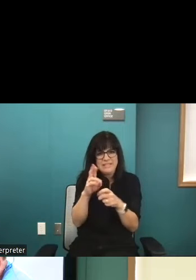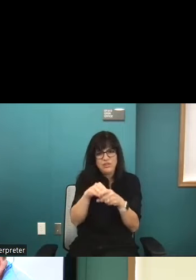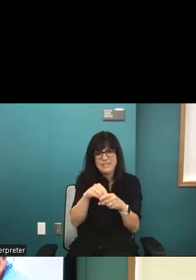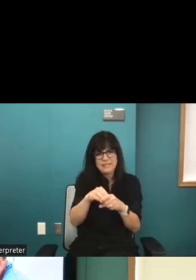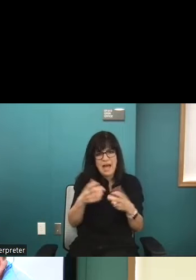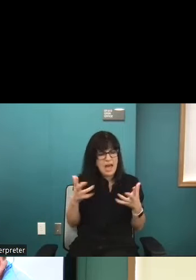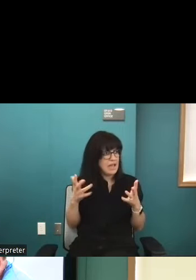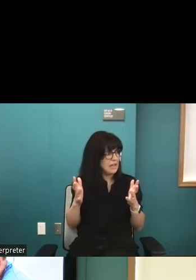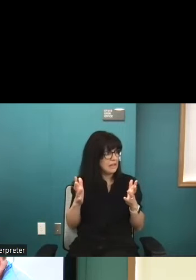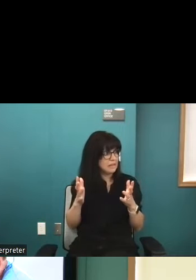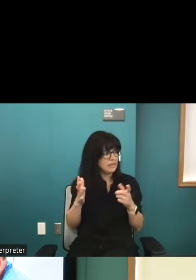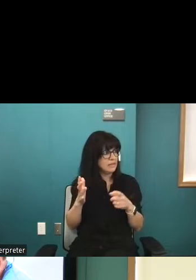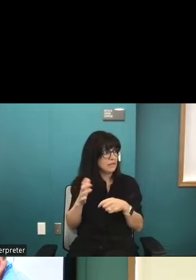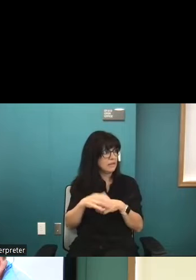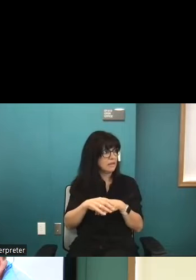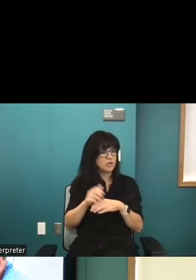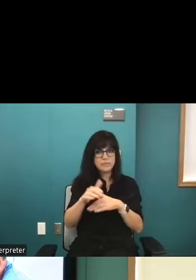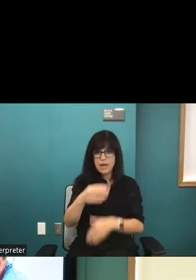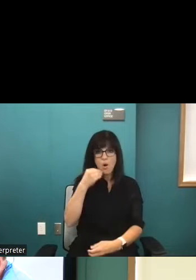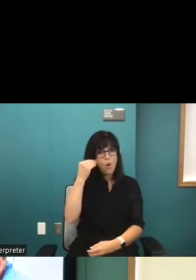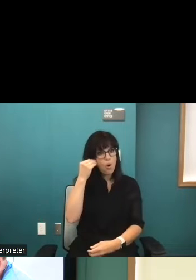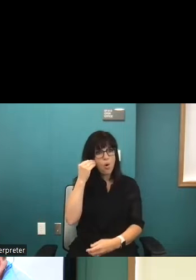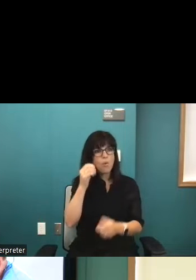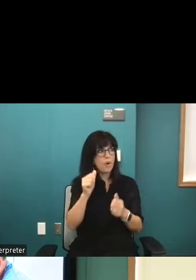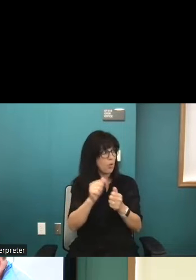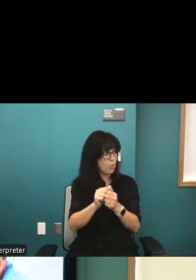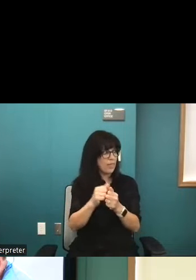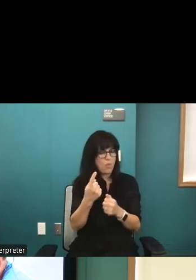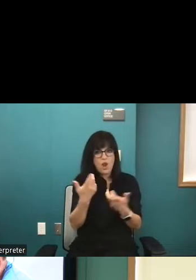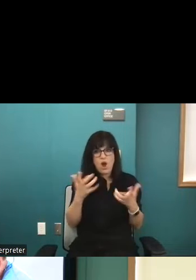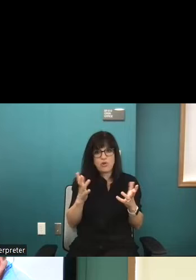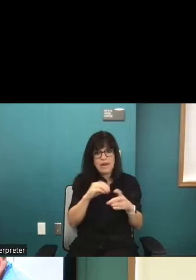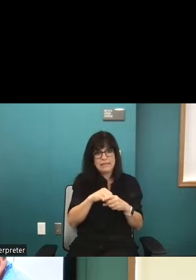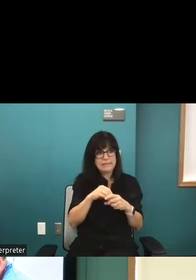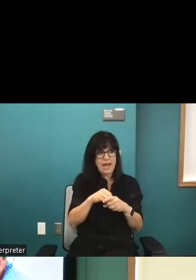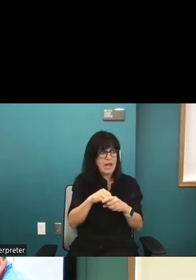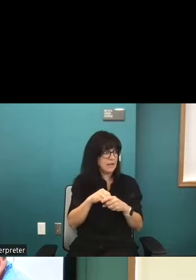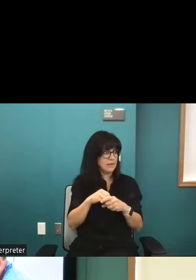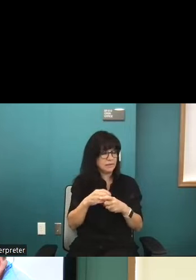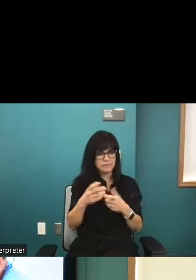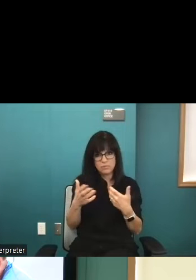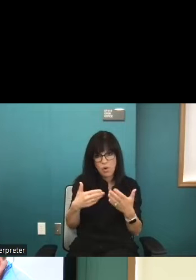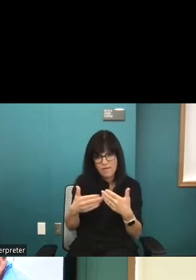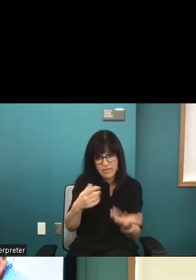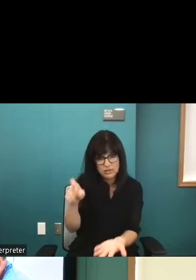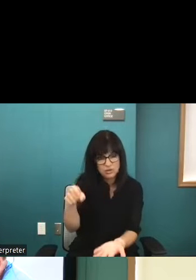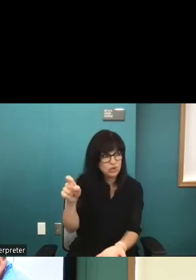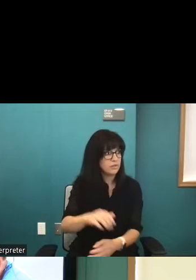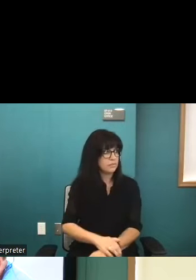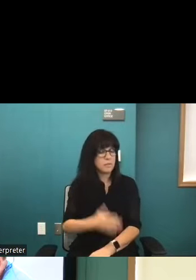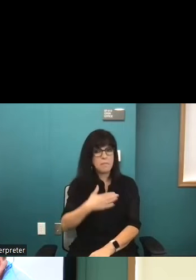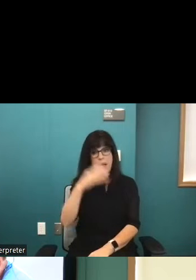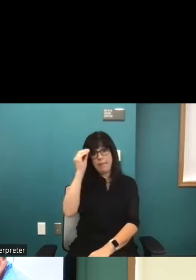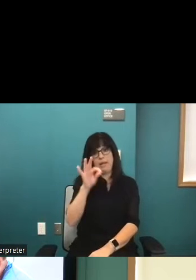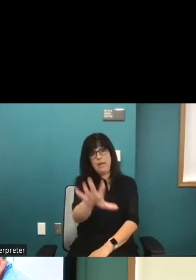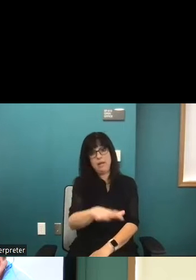think they should be sent home with an integrated receiver inside, their virtual receivers or whatever. That's just my